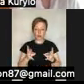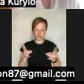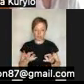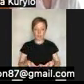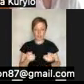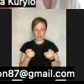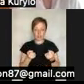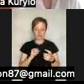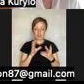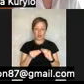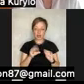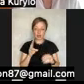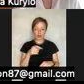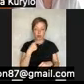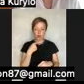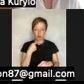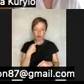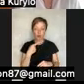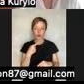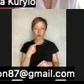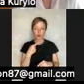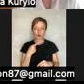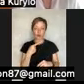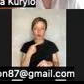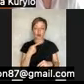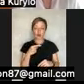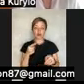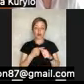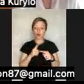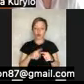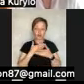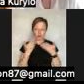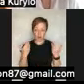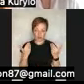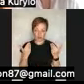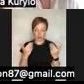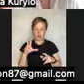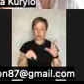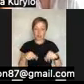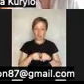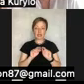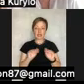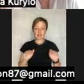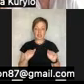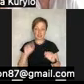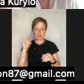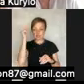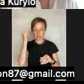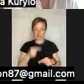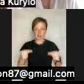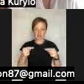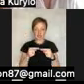the education of children of the group a with the high needs of support so